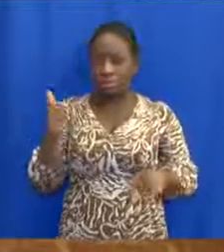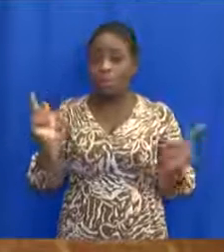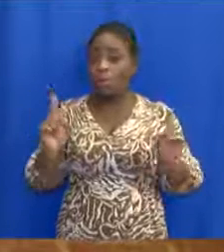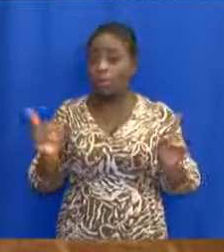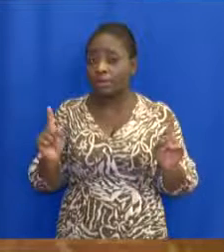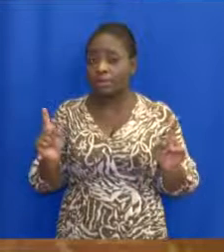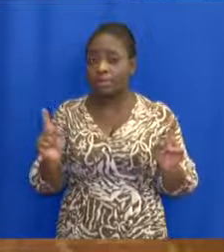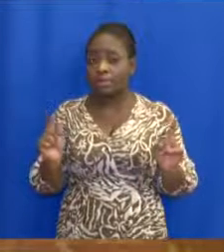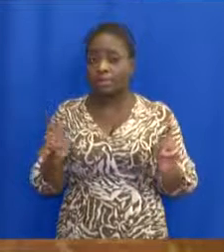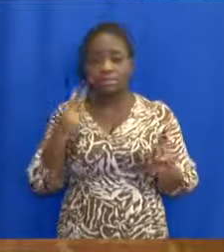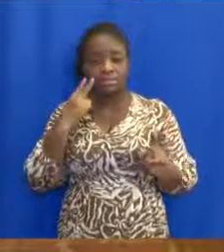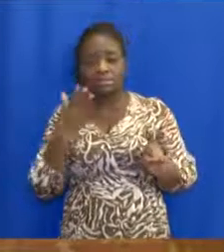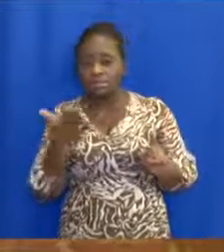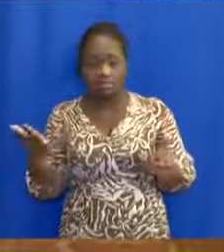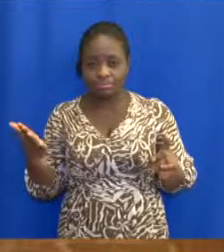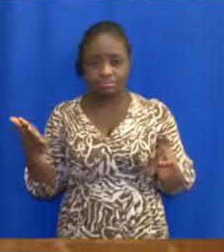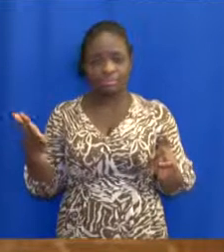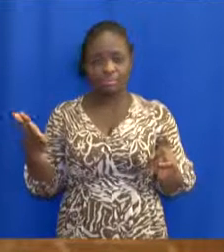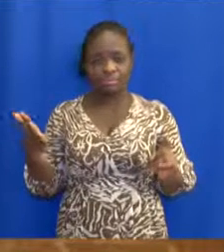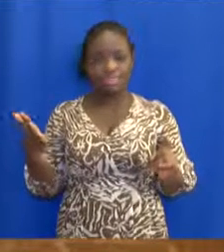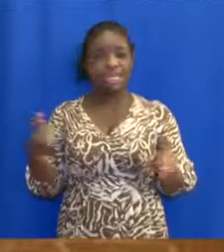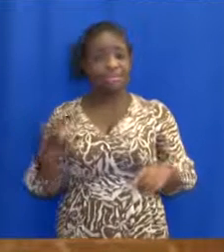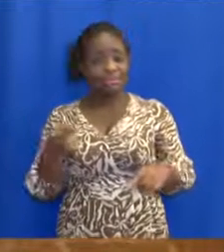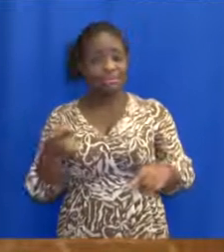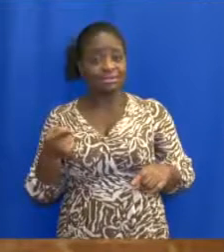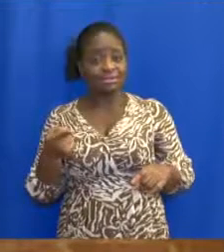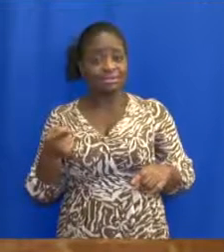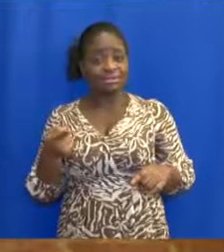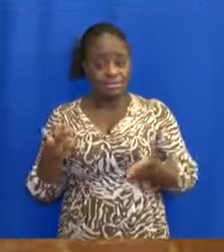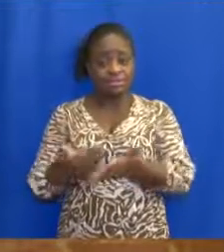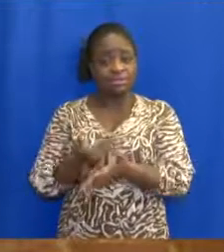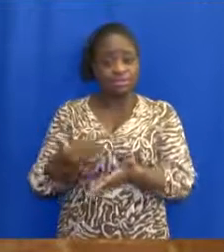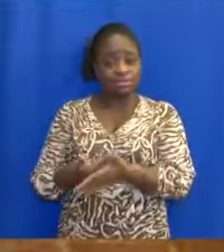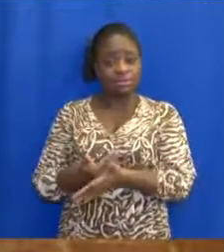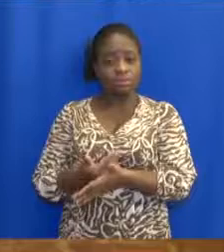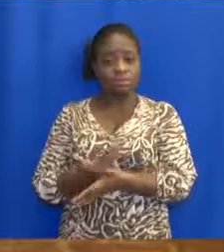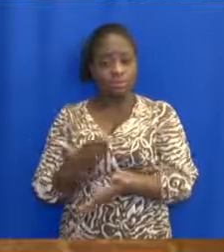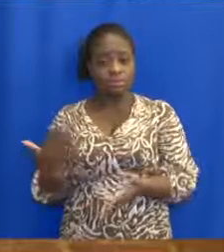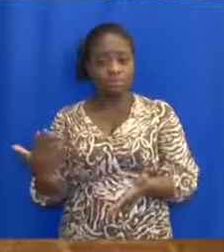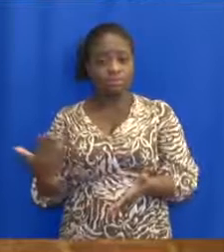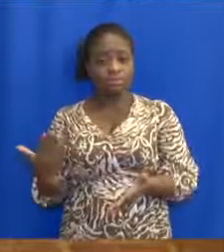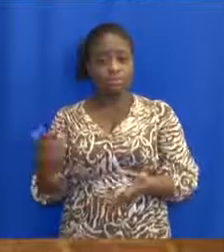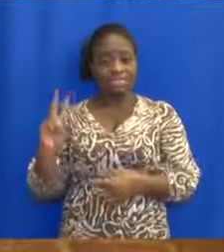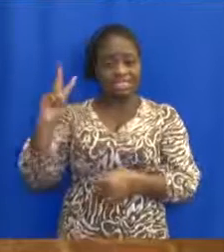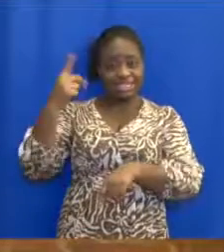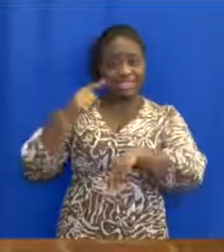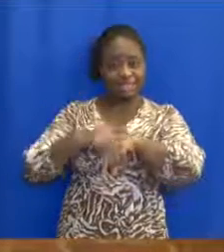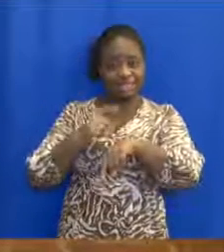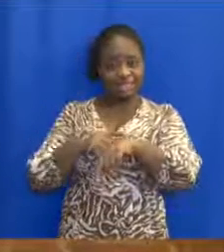whenever hotspots appear. This is the new second phase we're entering